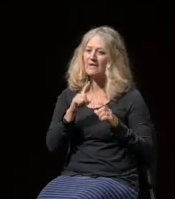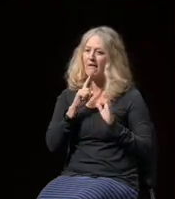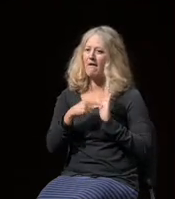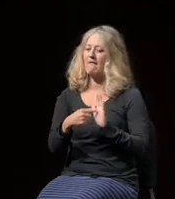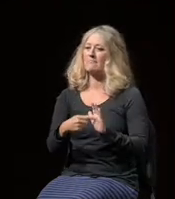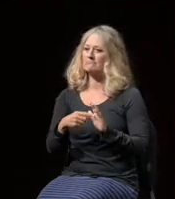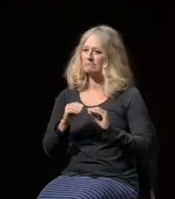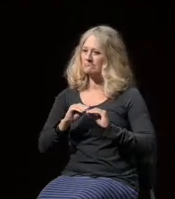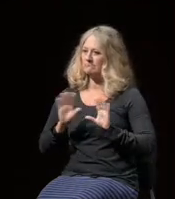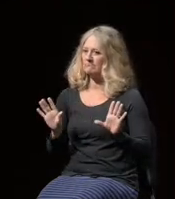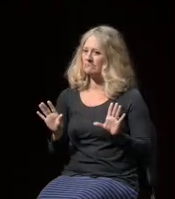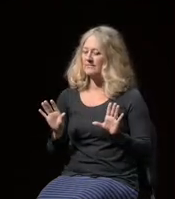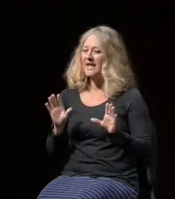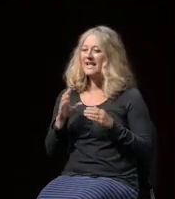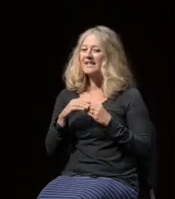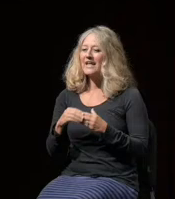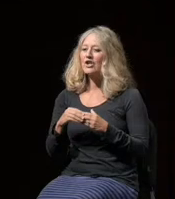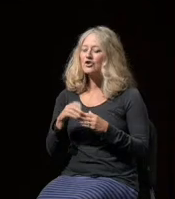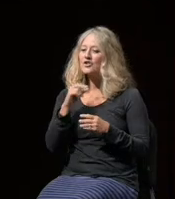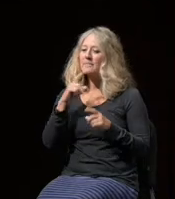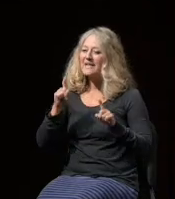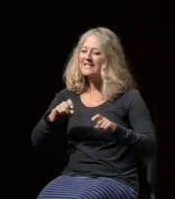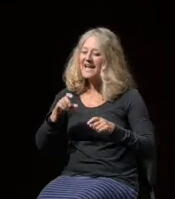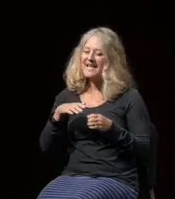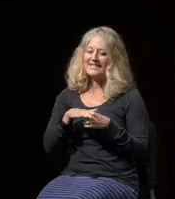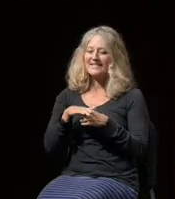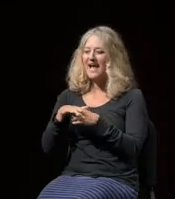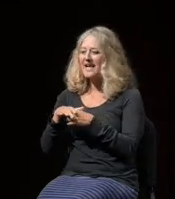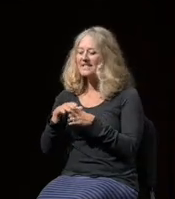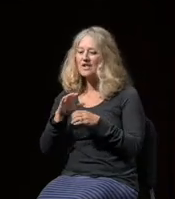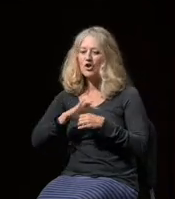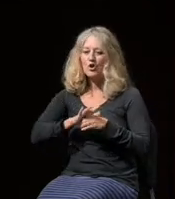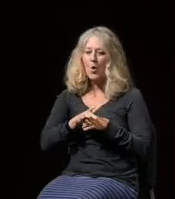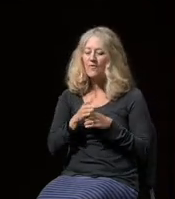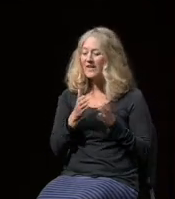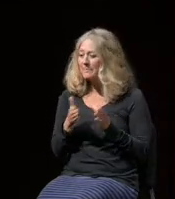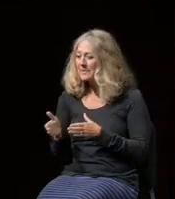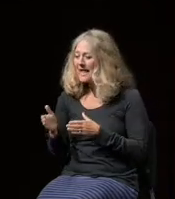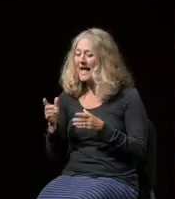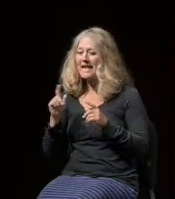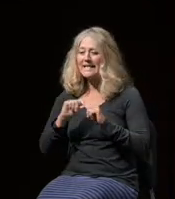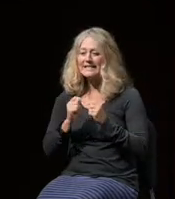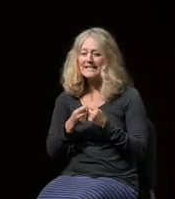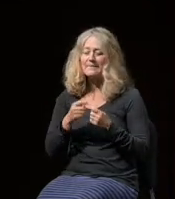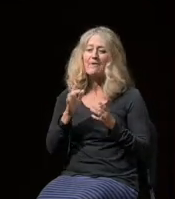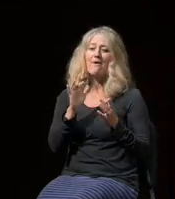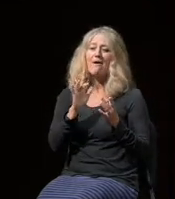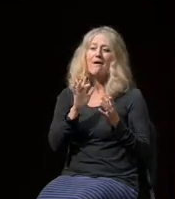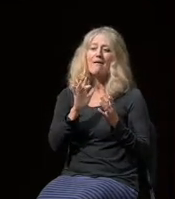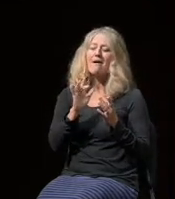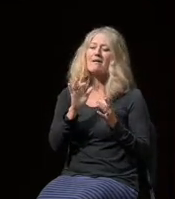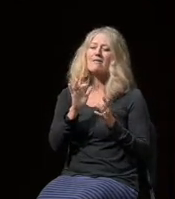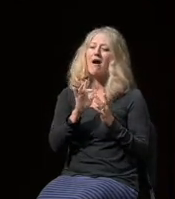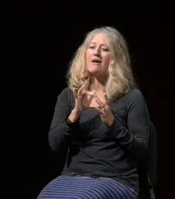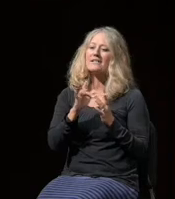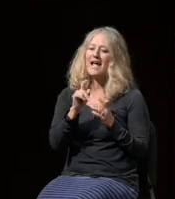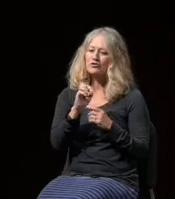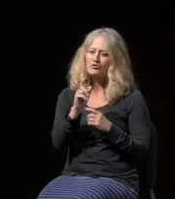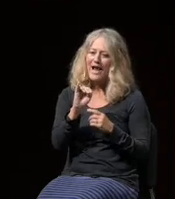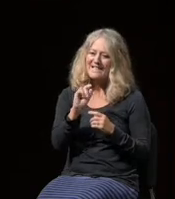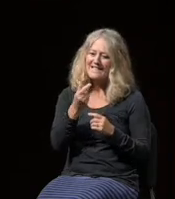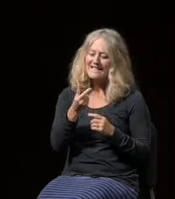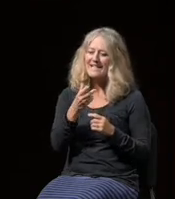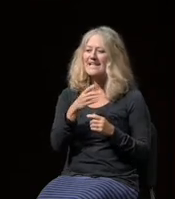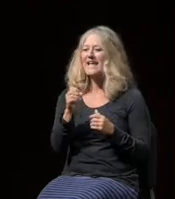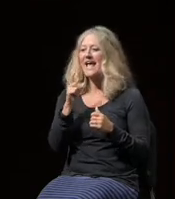Her leadership in launching test sites, working on the COVID-19 planning team, contact tracing, assisting students with